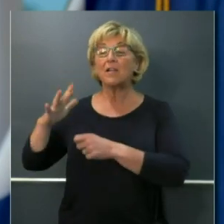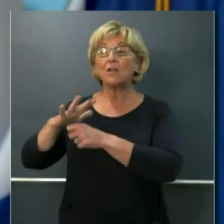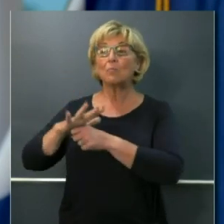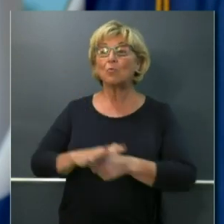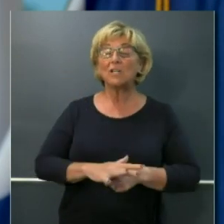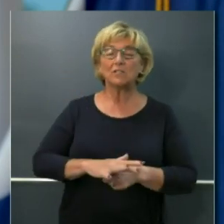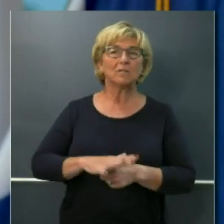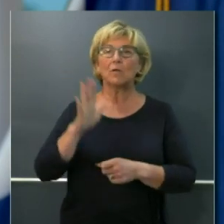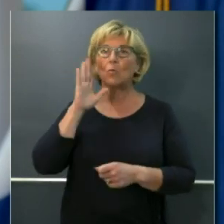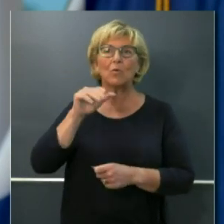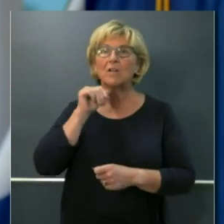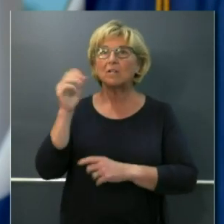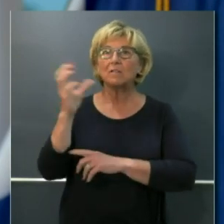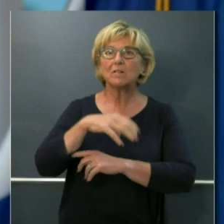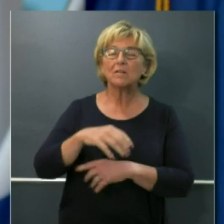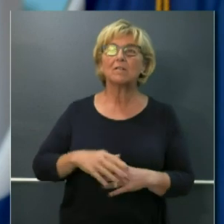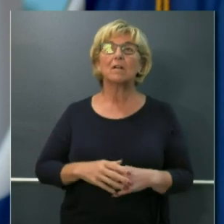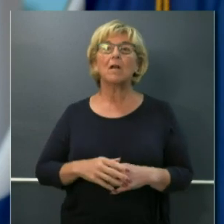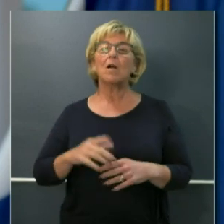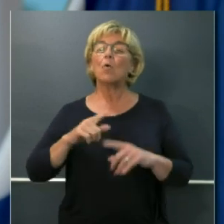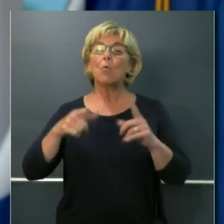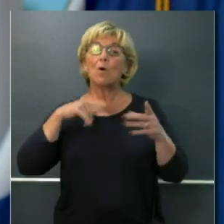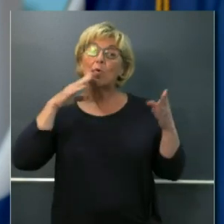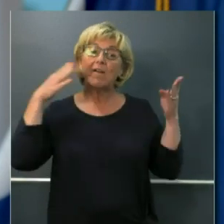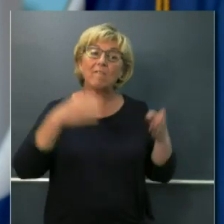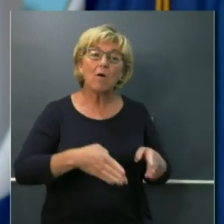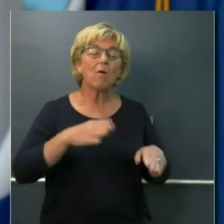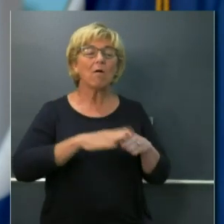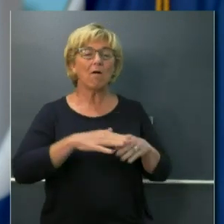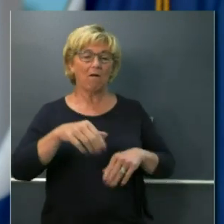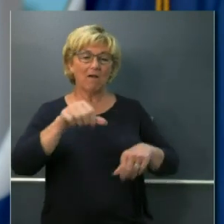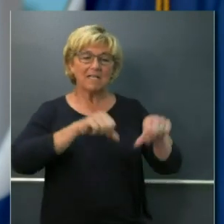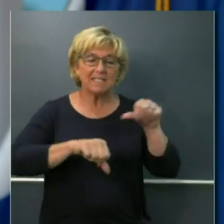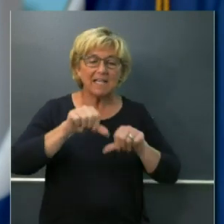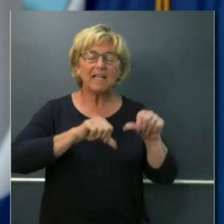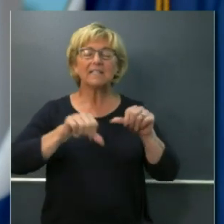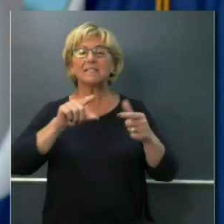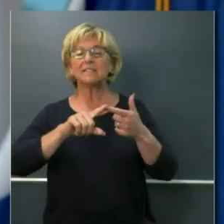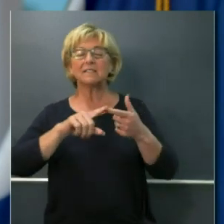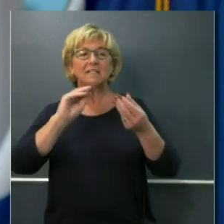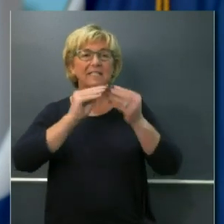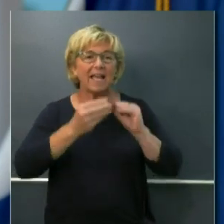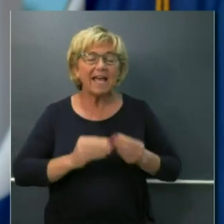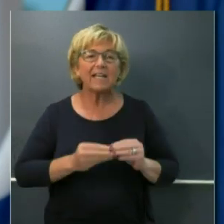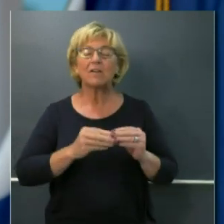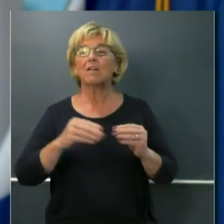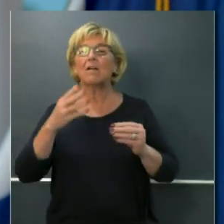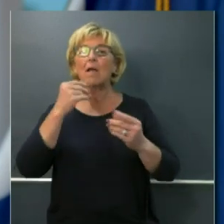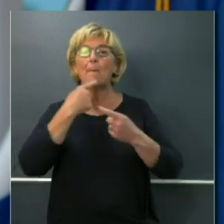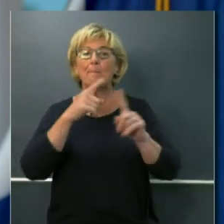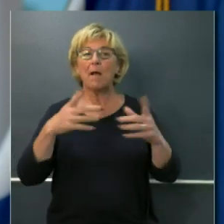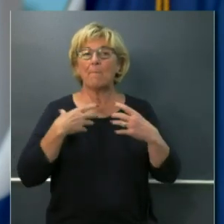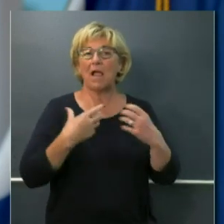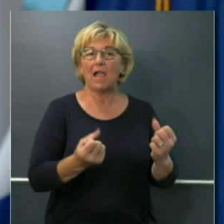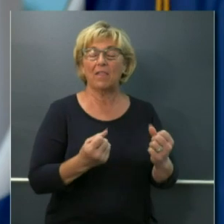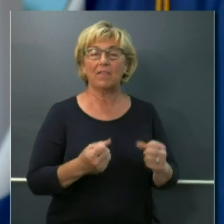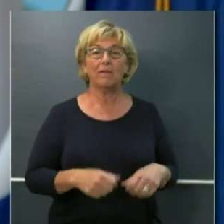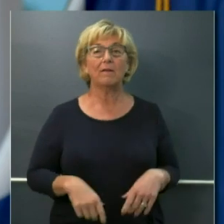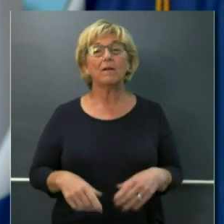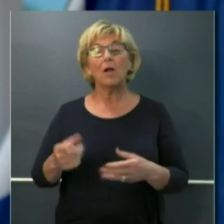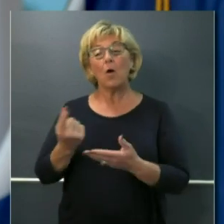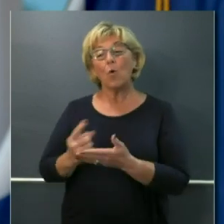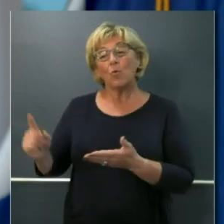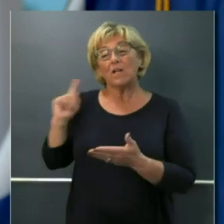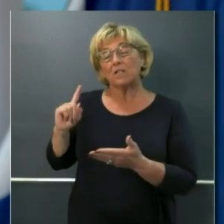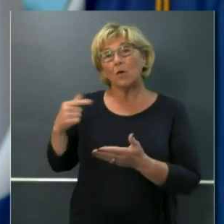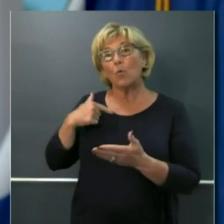our decision-making. The science, the data, public health will drive our decision-making. We set forth a week ago a